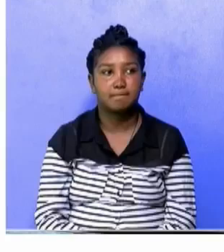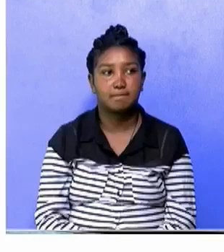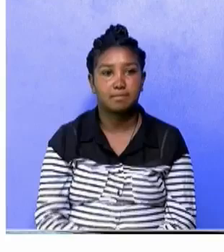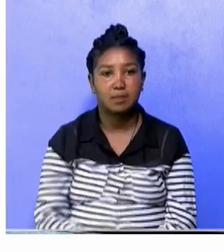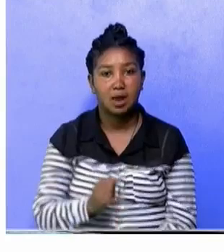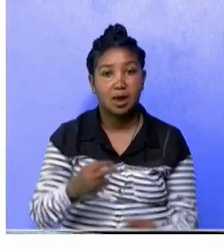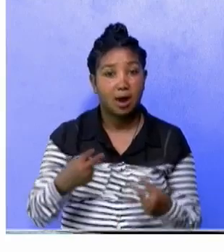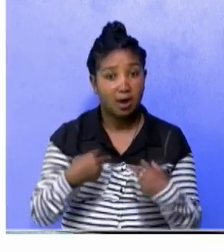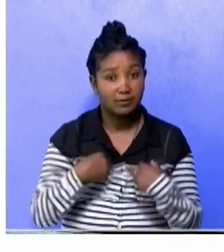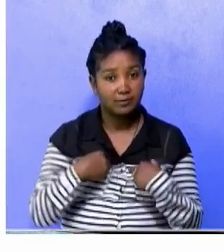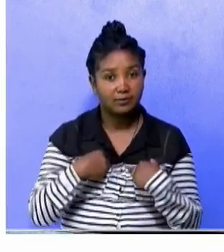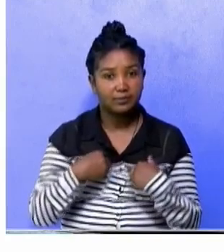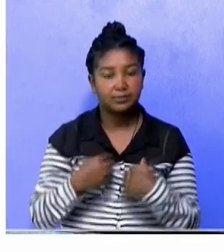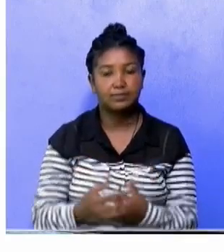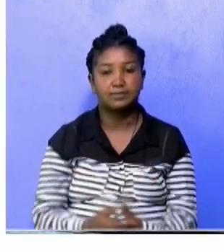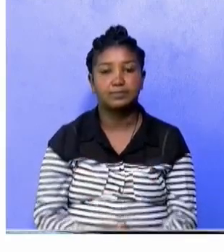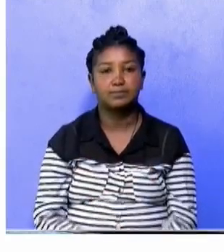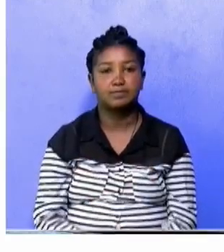have